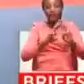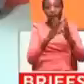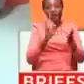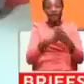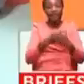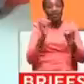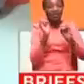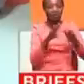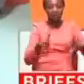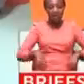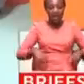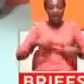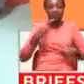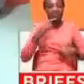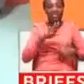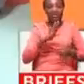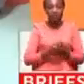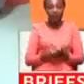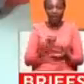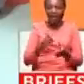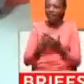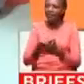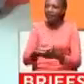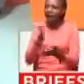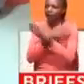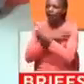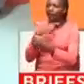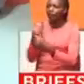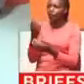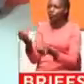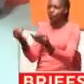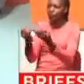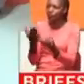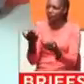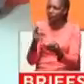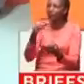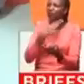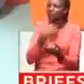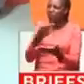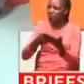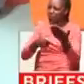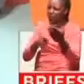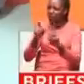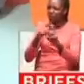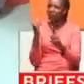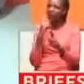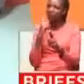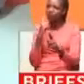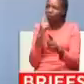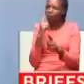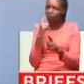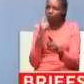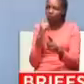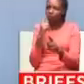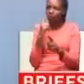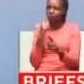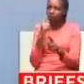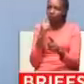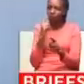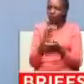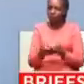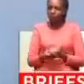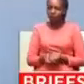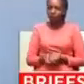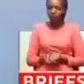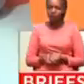right. So when you went there, the friend who took you there, what were you supposed to get from that particular shop? So in particular, that was going to help your career grow. Yeah.